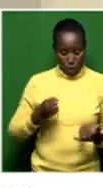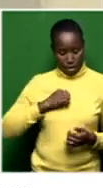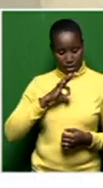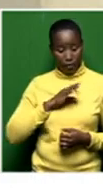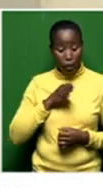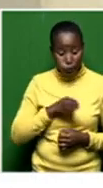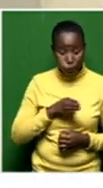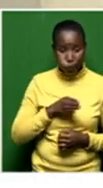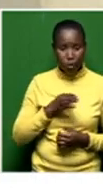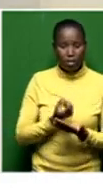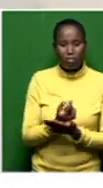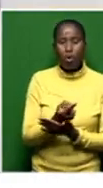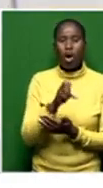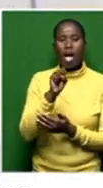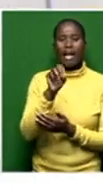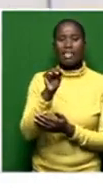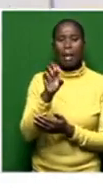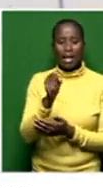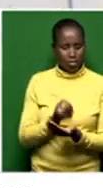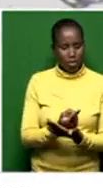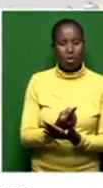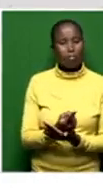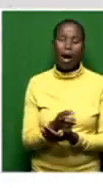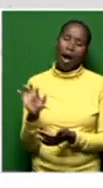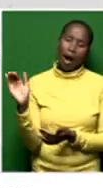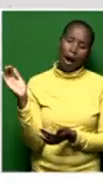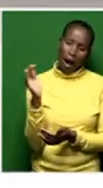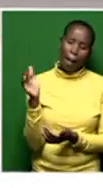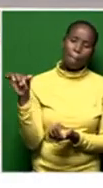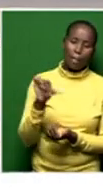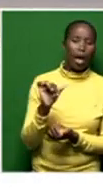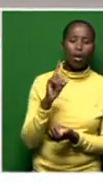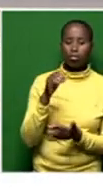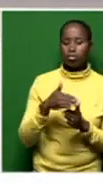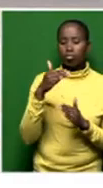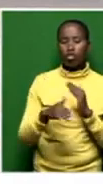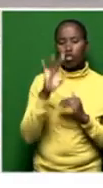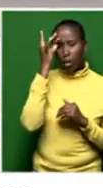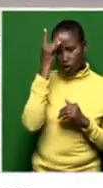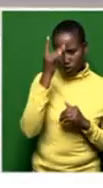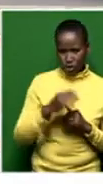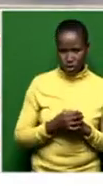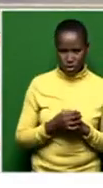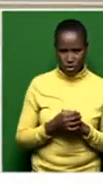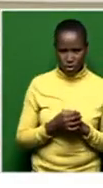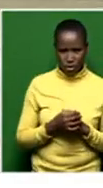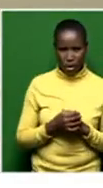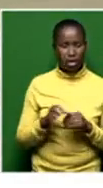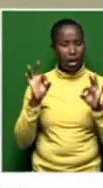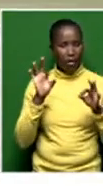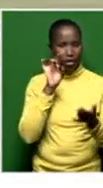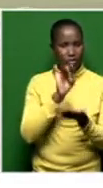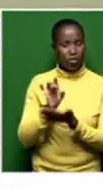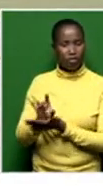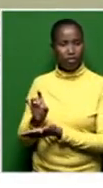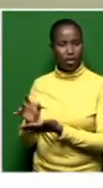told via SMS that come the end of March, they will not be, they are retrenched formally. And the worst thing about it